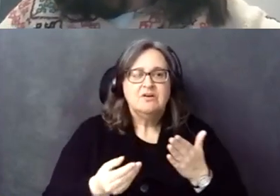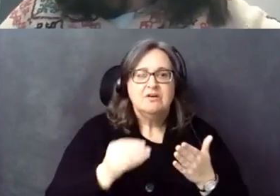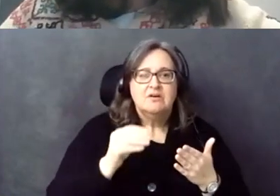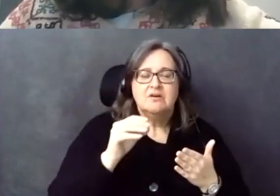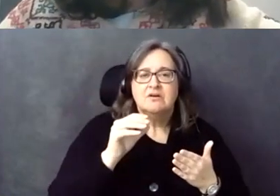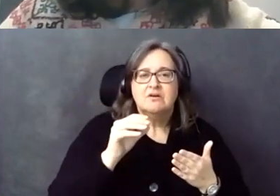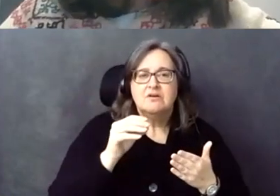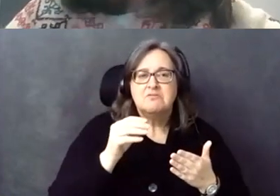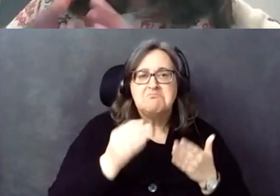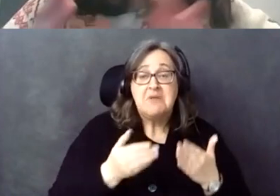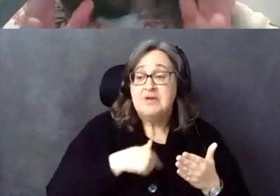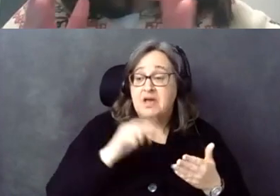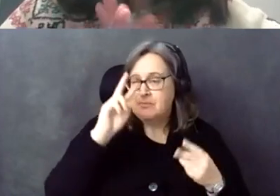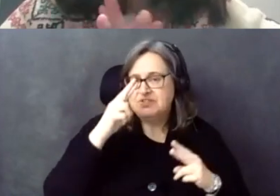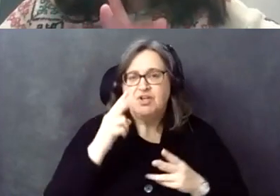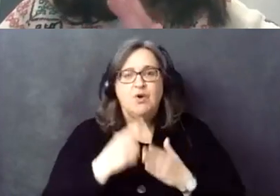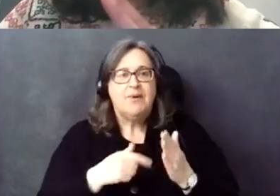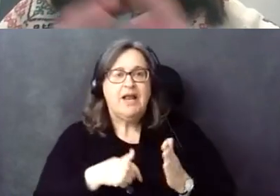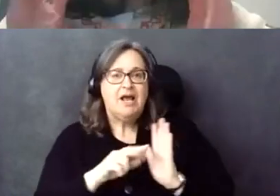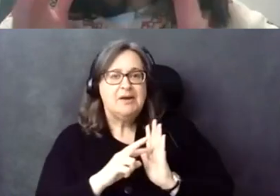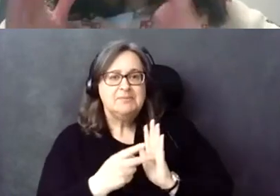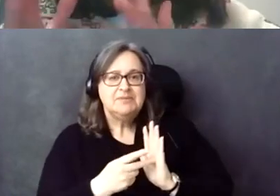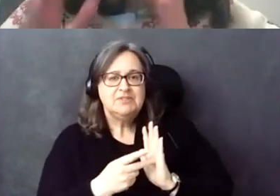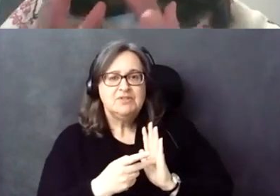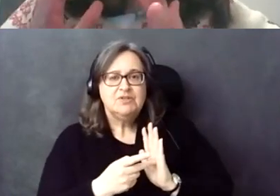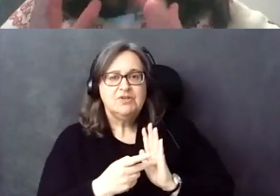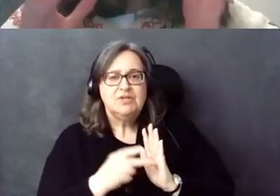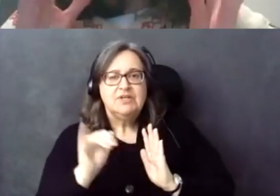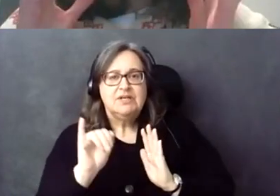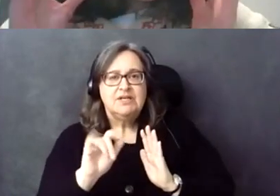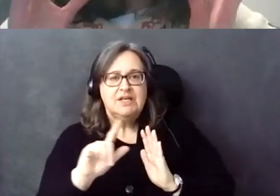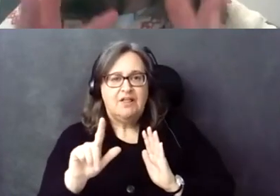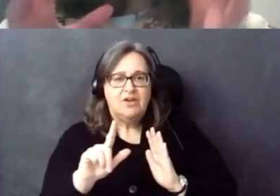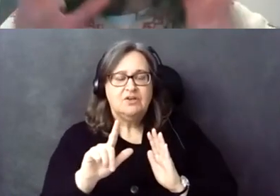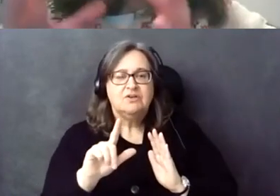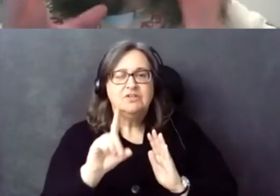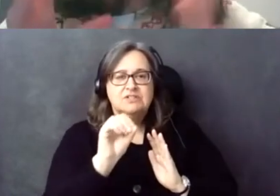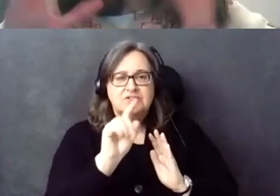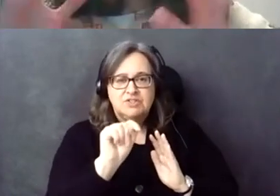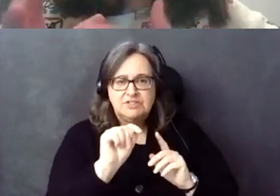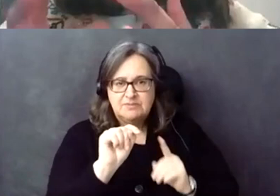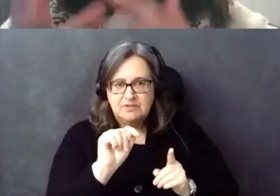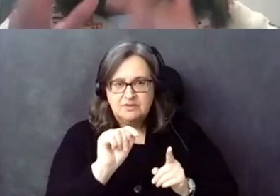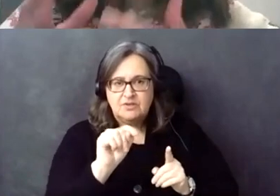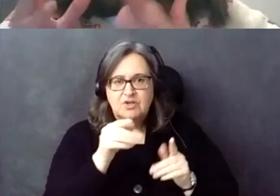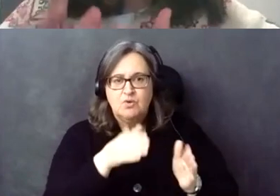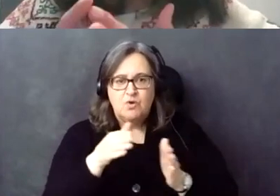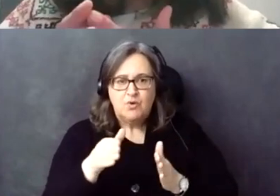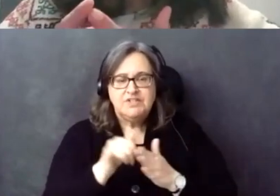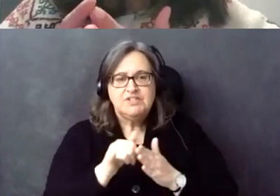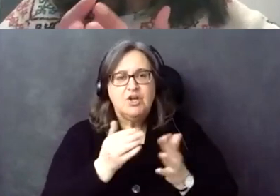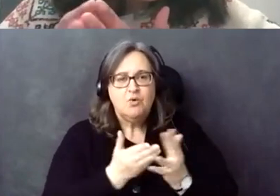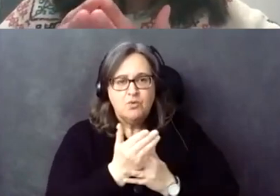what you're saying then. I guess what I'm saying is that there's Illinois Department of Transportation roads that run through the